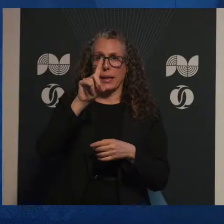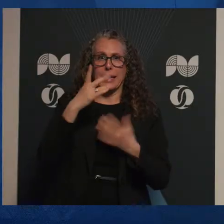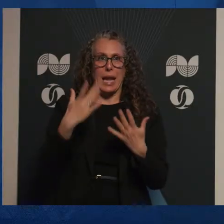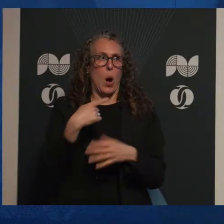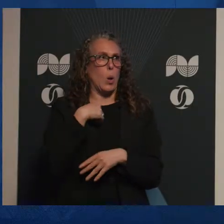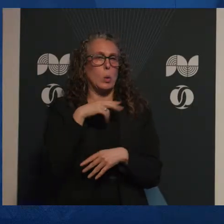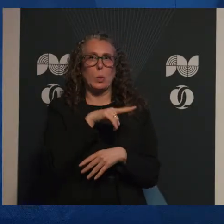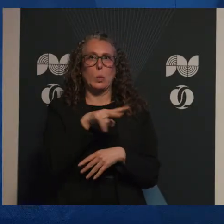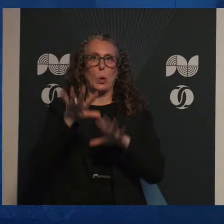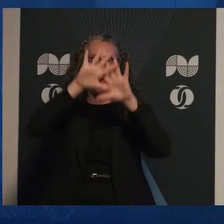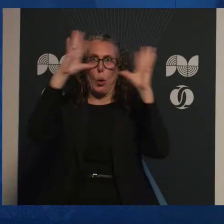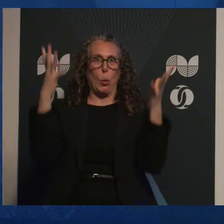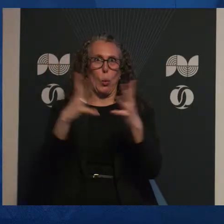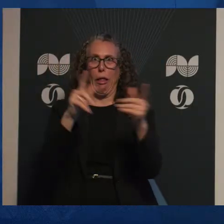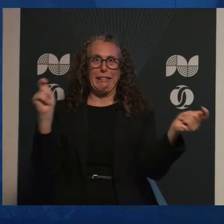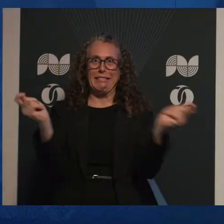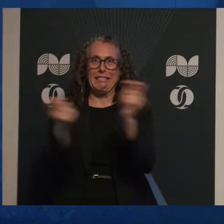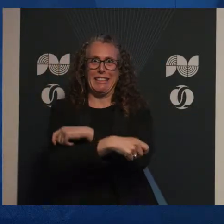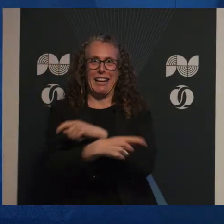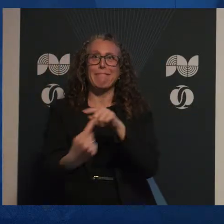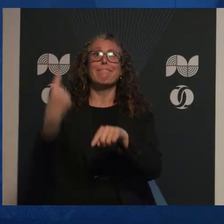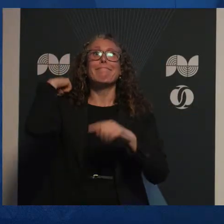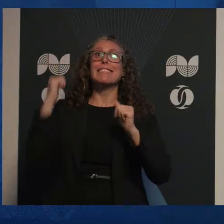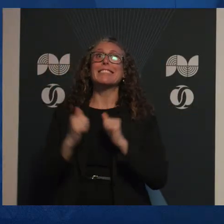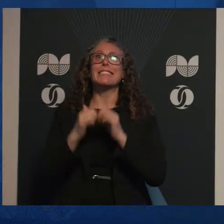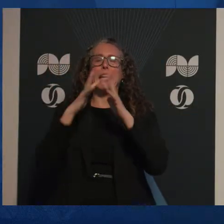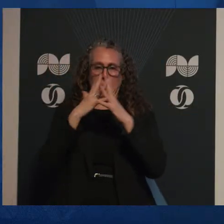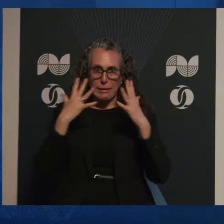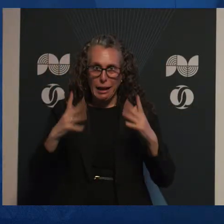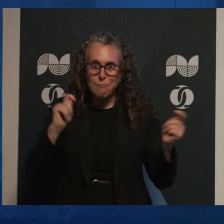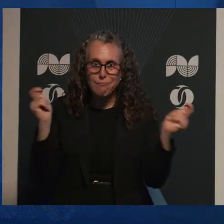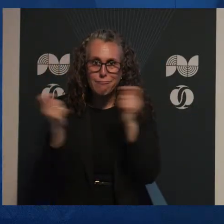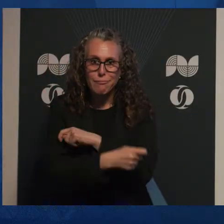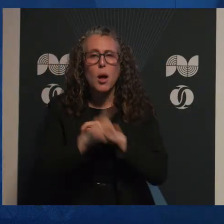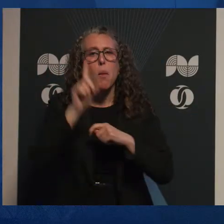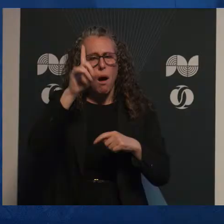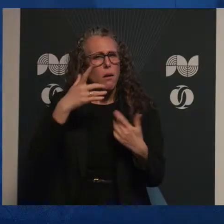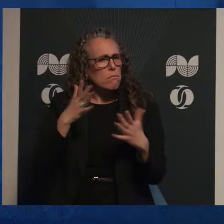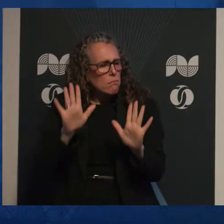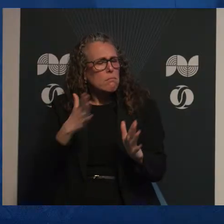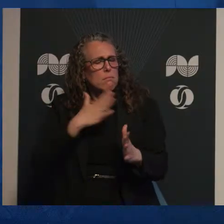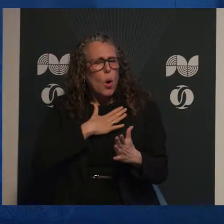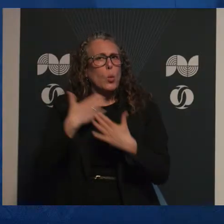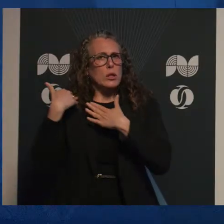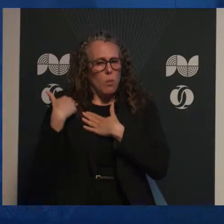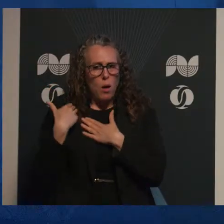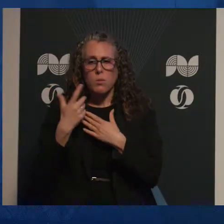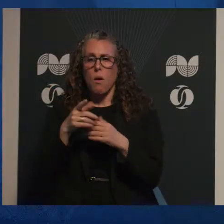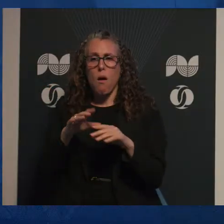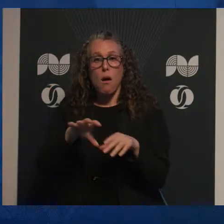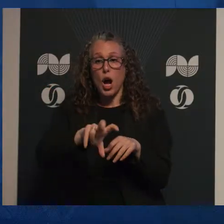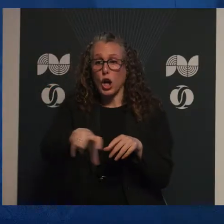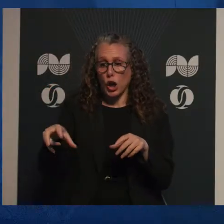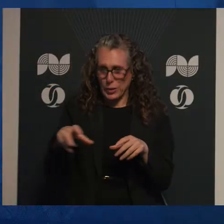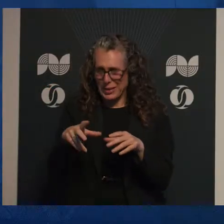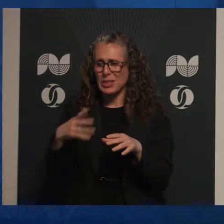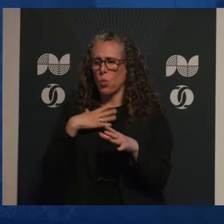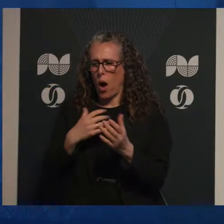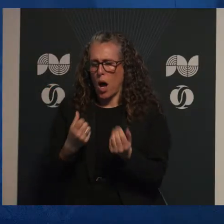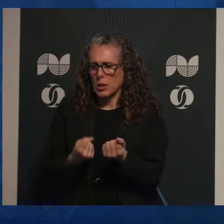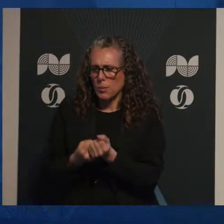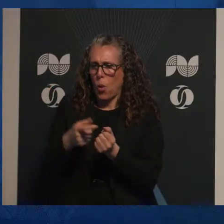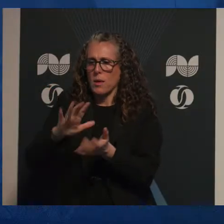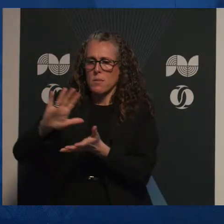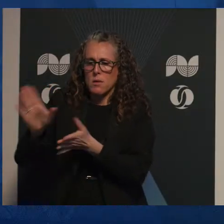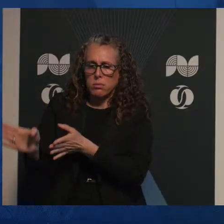an organisation that very strongly believes in the private sector. We have this mandate to help countries transition to market-based sustainable